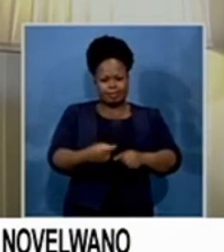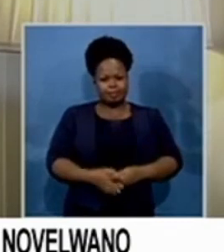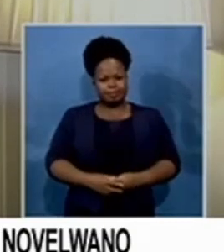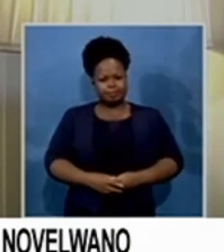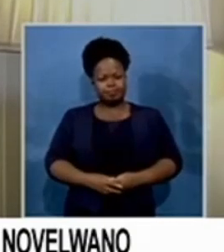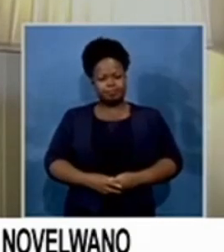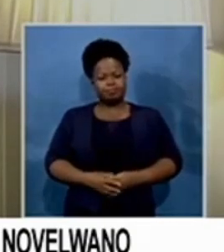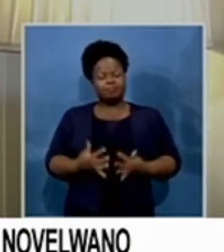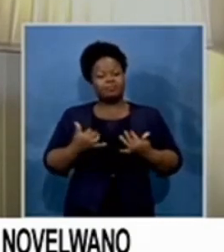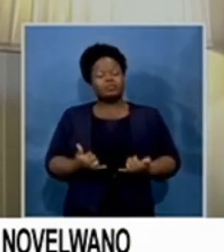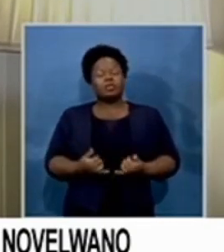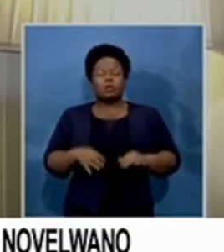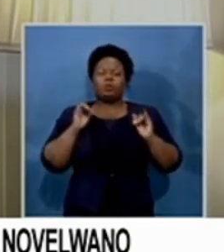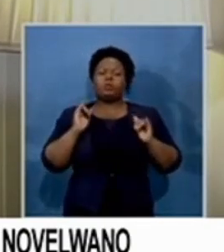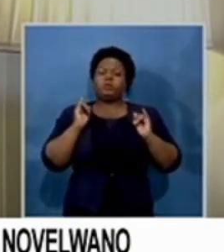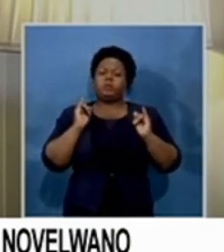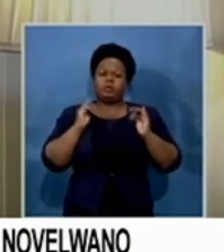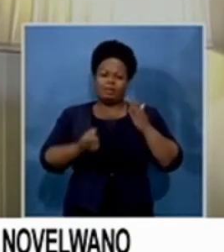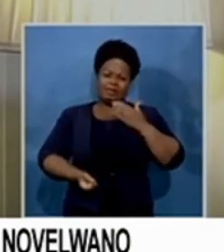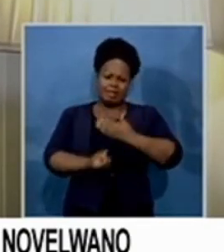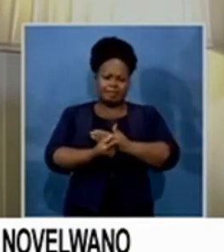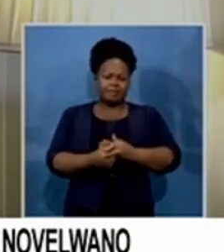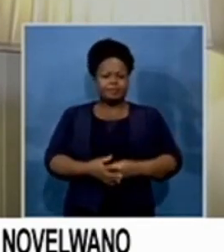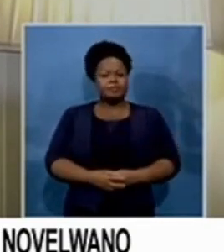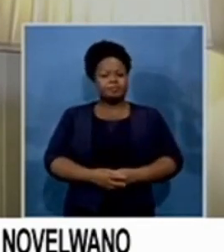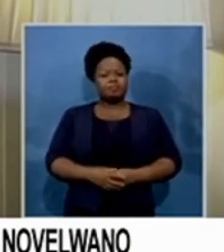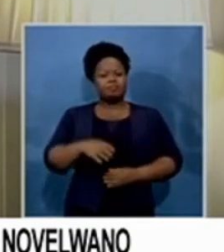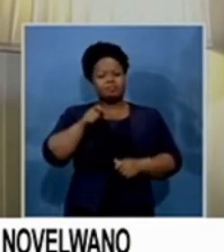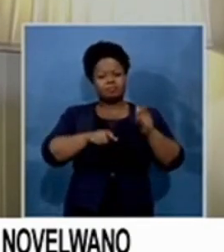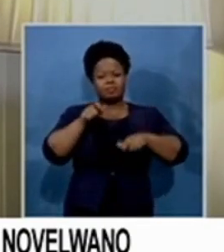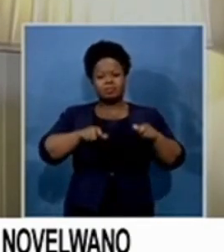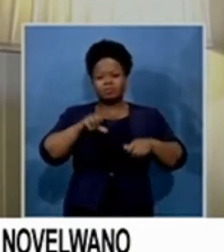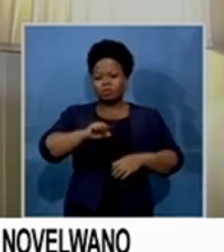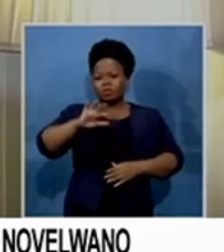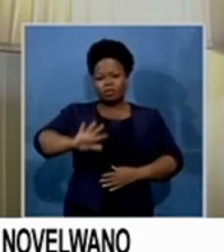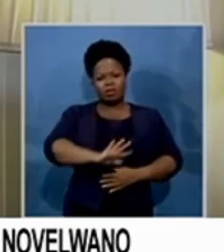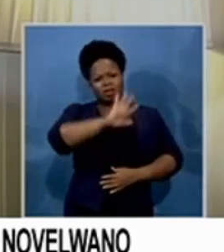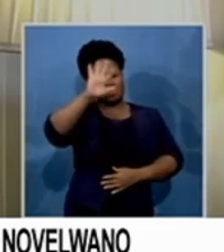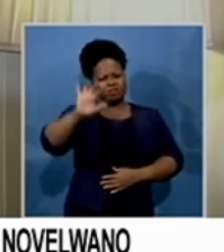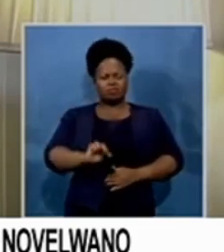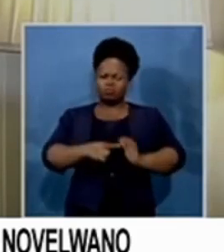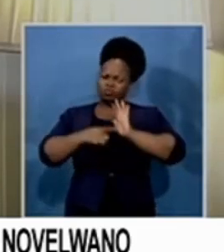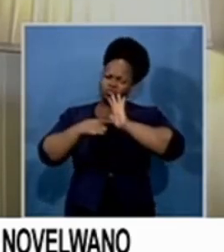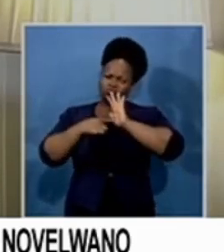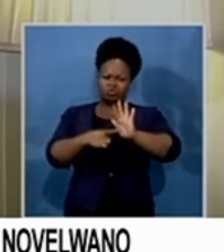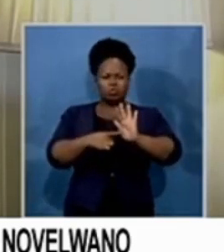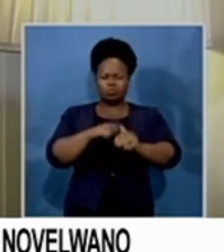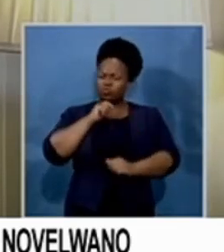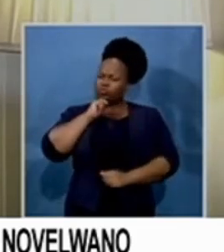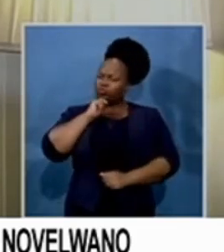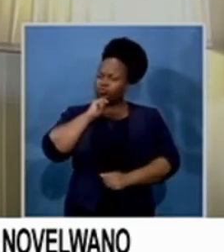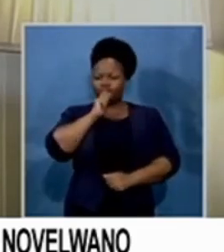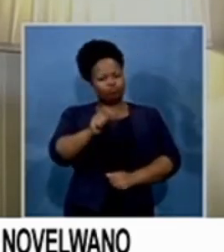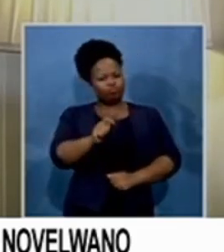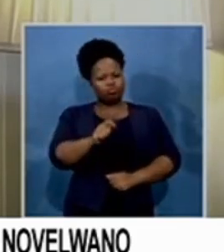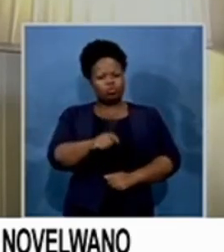this unprecedented crisis, South Africans have demonstrated the true meaning